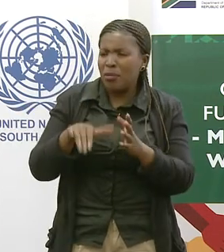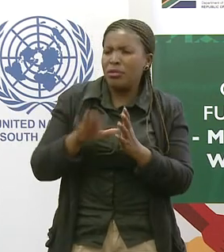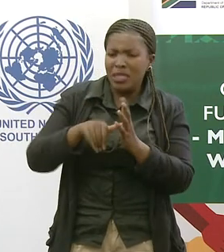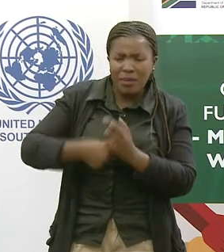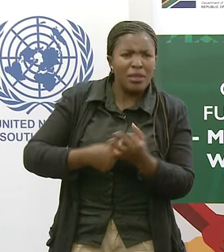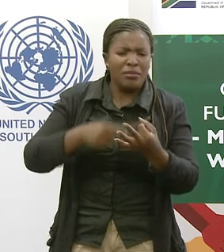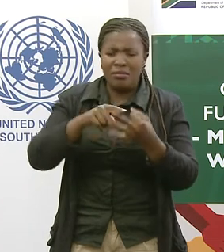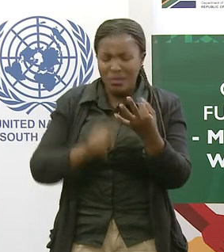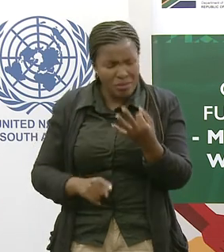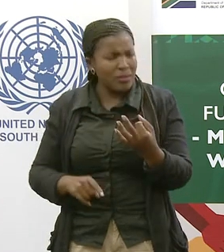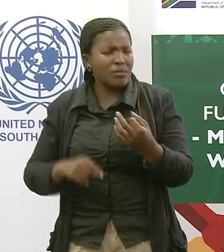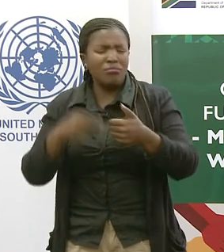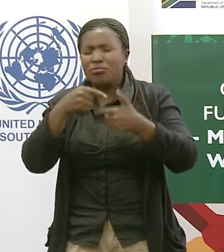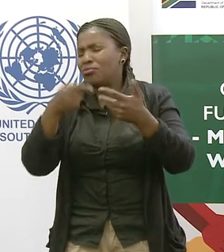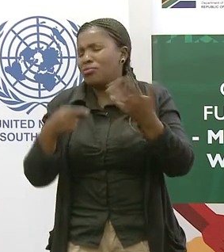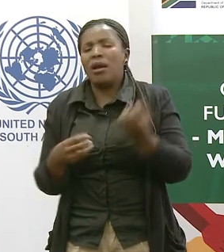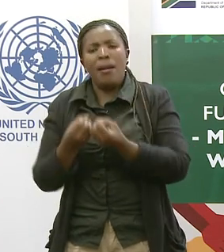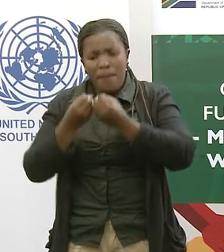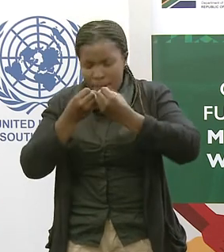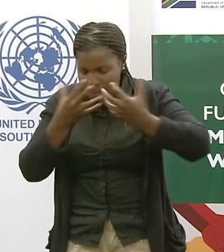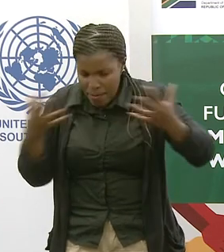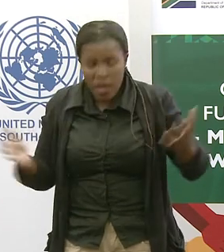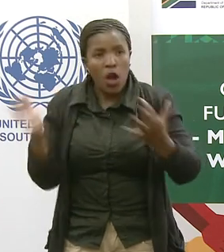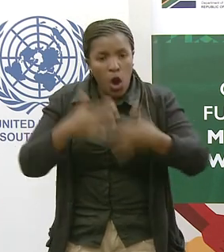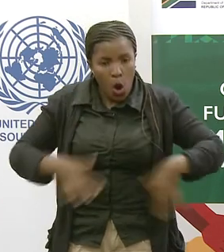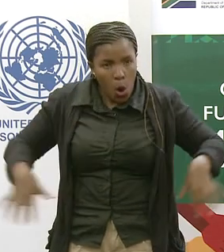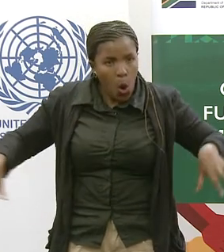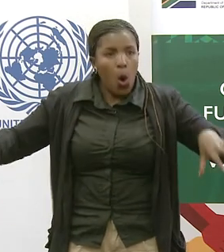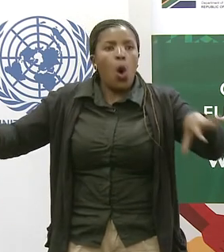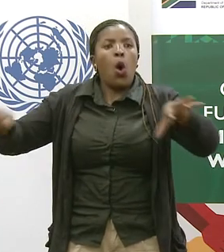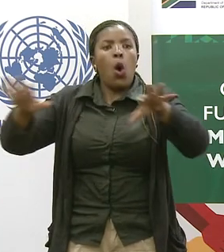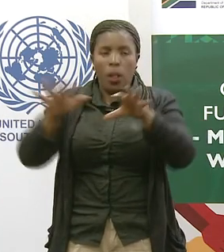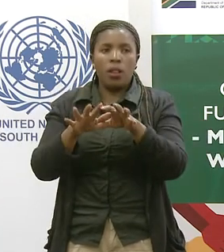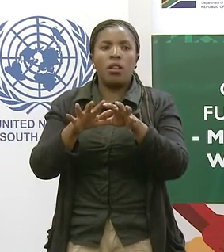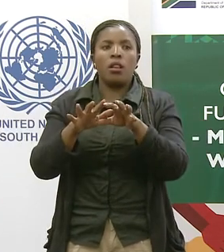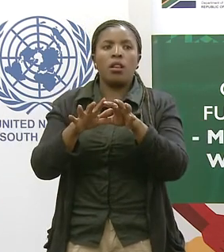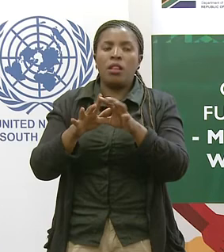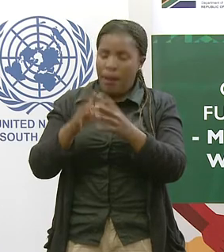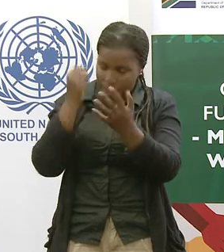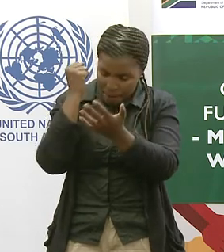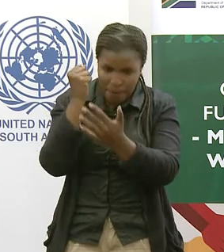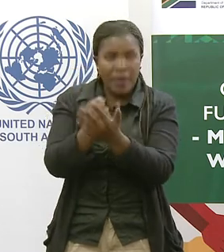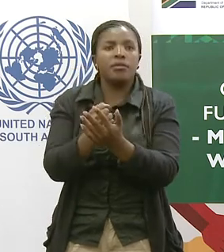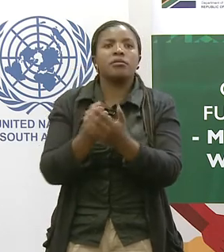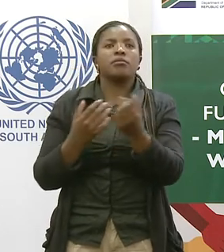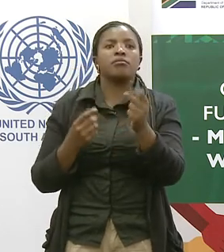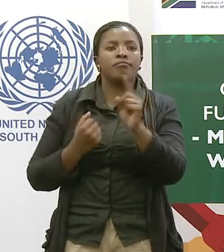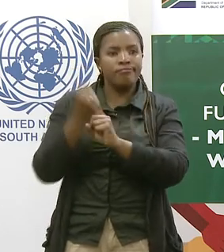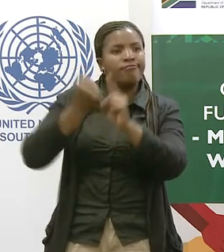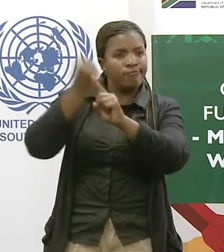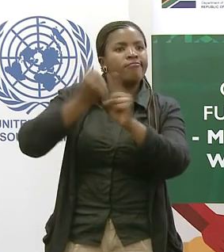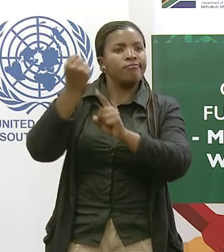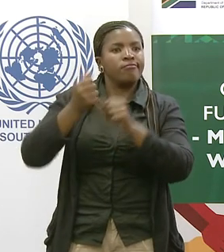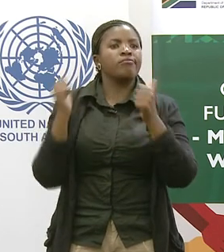there's one struggle which goes forward towards everything, and hopefully in good time we'll see better things. That's all I have to say.